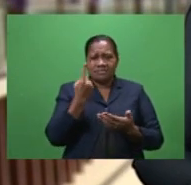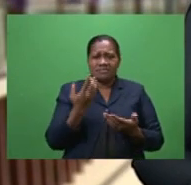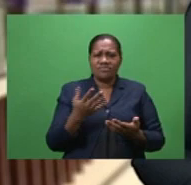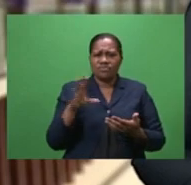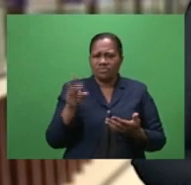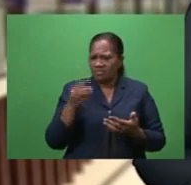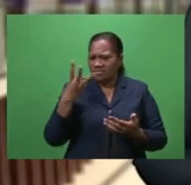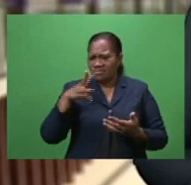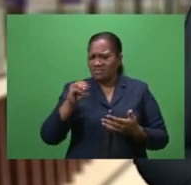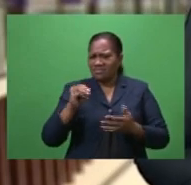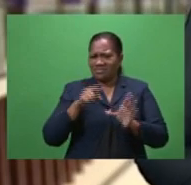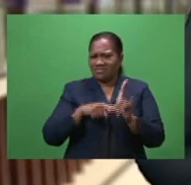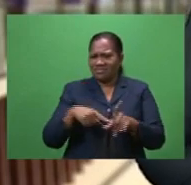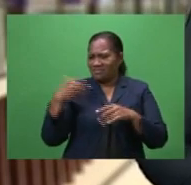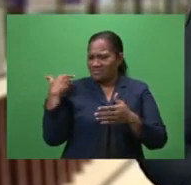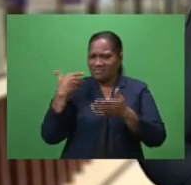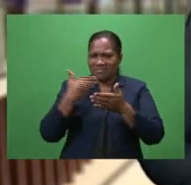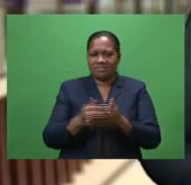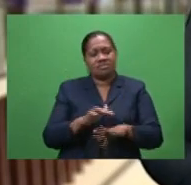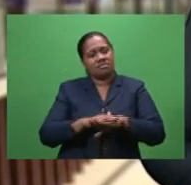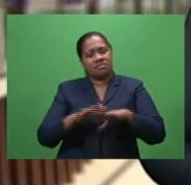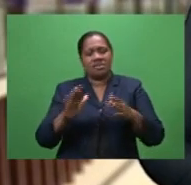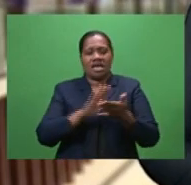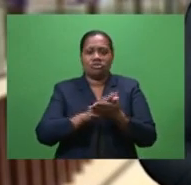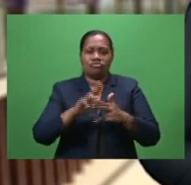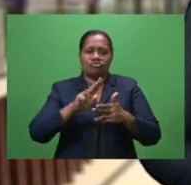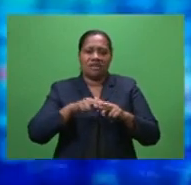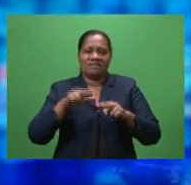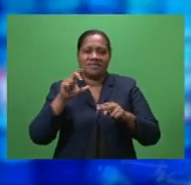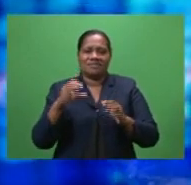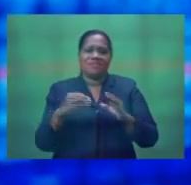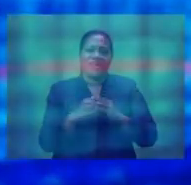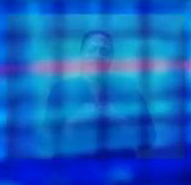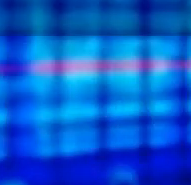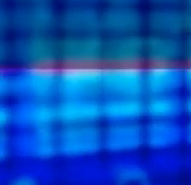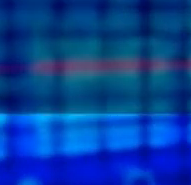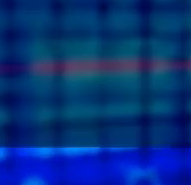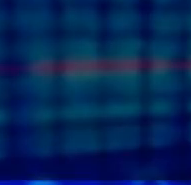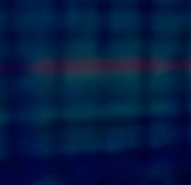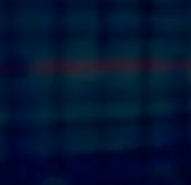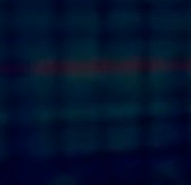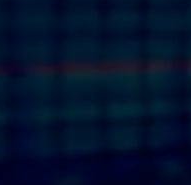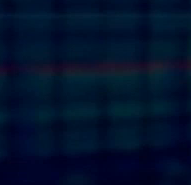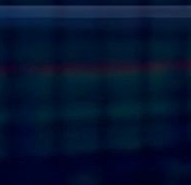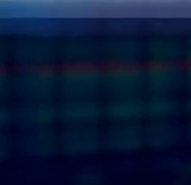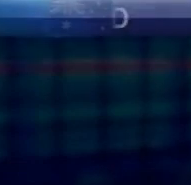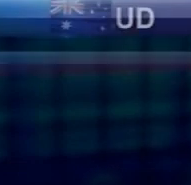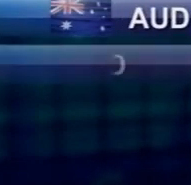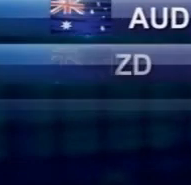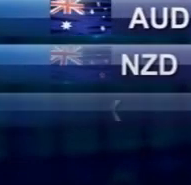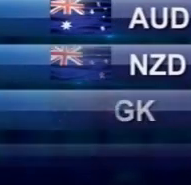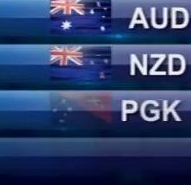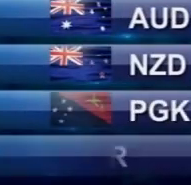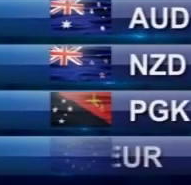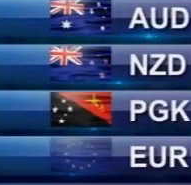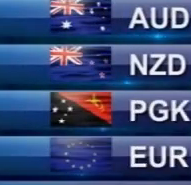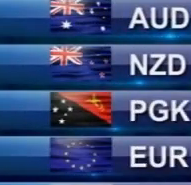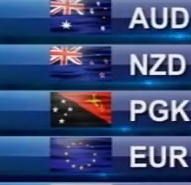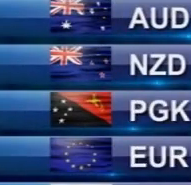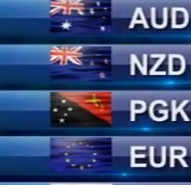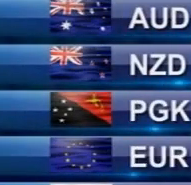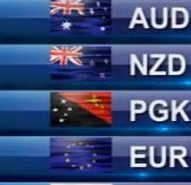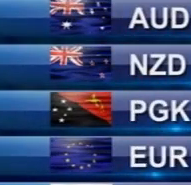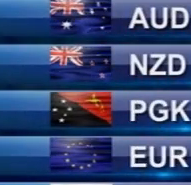years. That's all for now from HFC Bank, Vinaka. Turning to today's exchange rates as set this morning, the Fiji